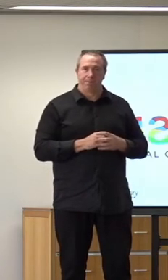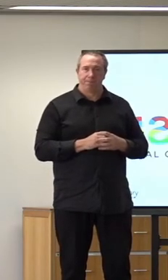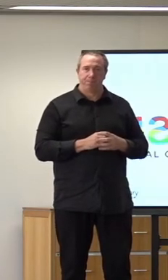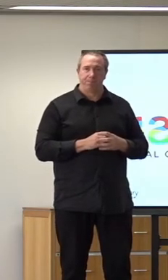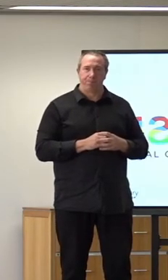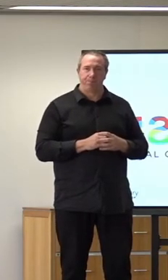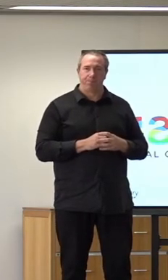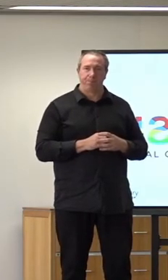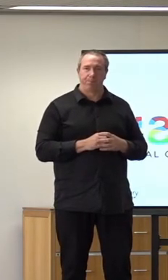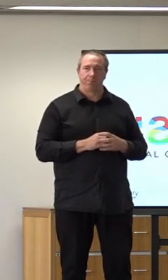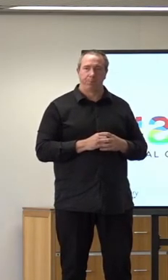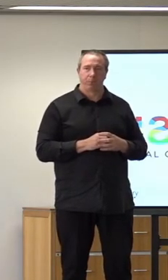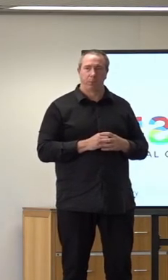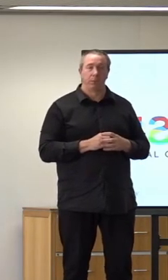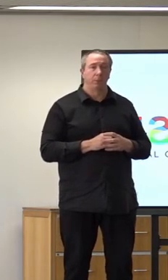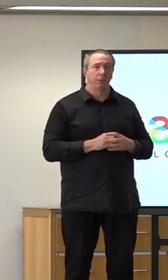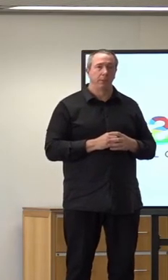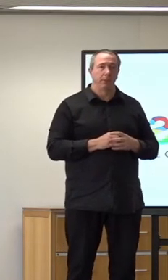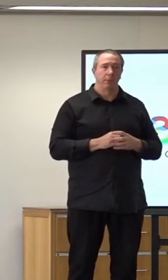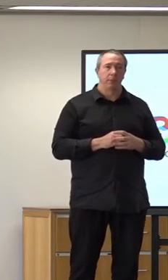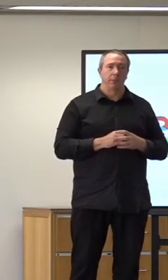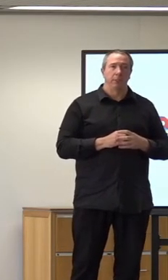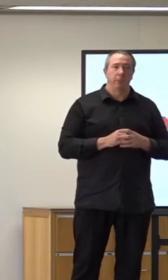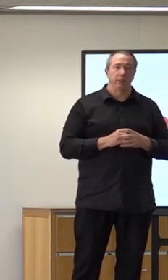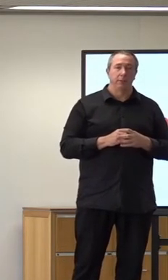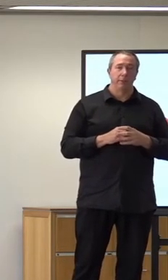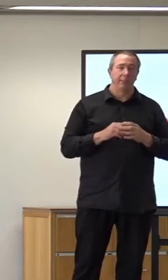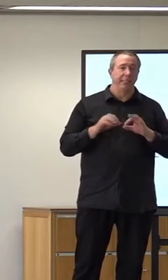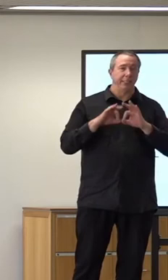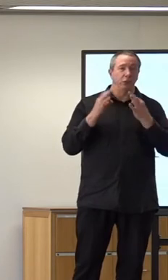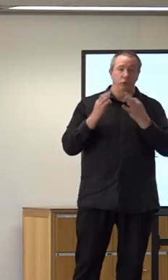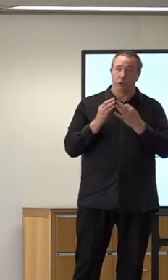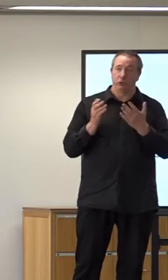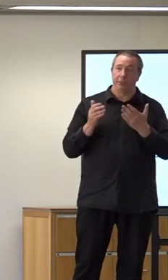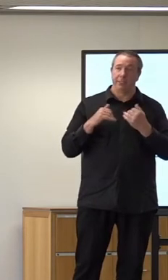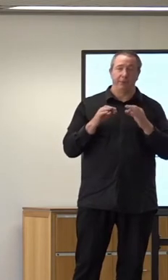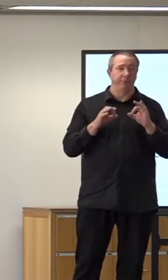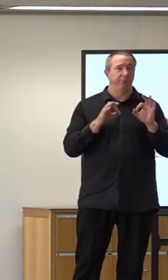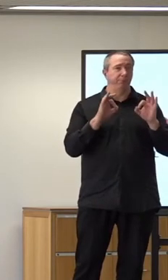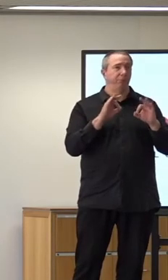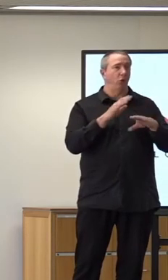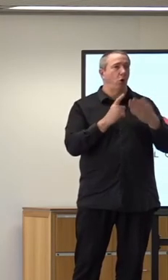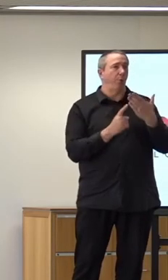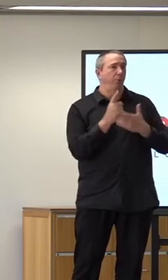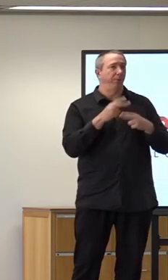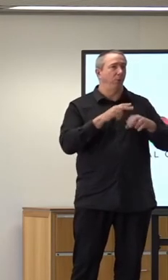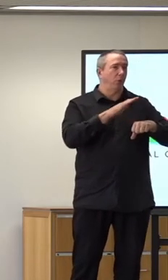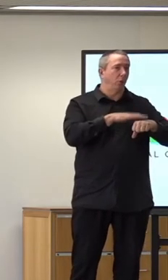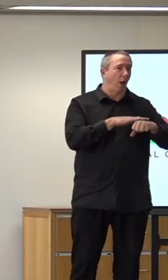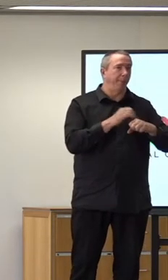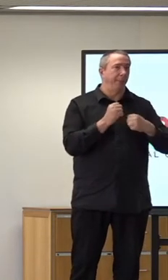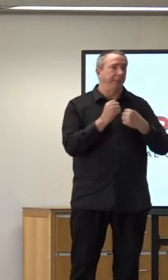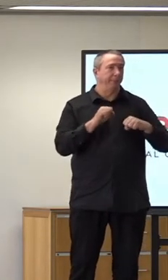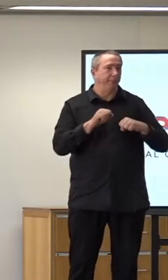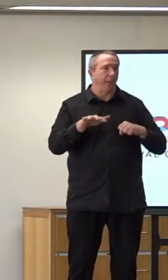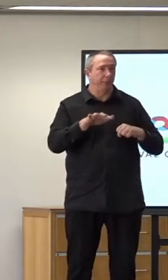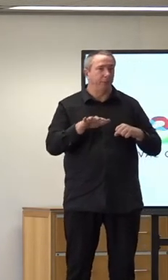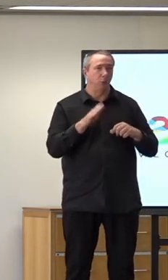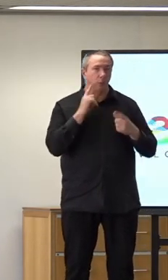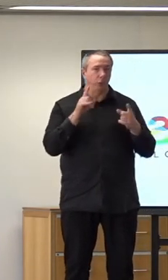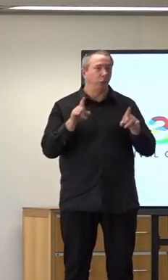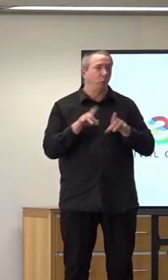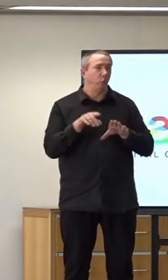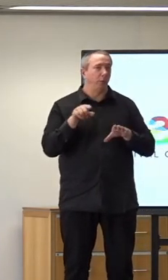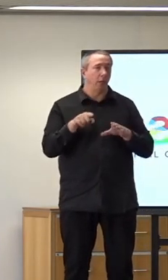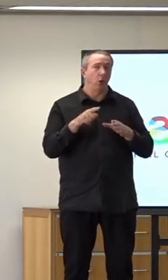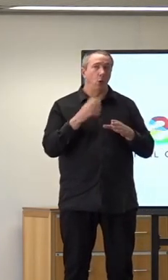And I mean, our institutions provide an amazing opportunity for time and space, you know, once you get used to that, you know, and